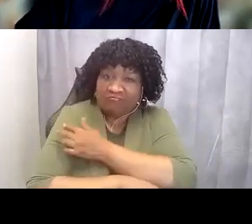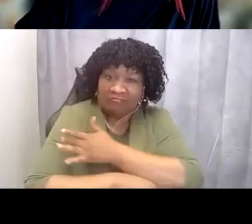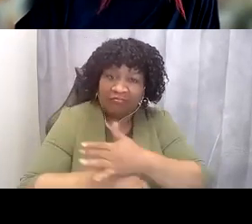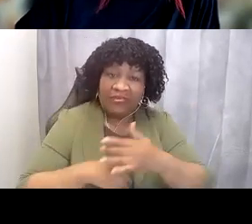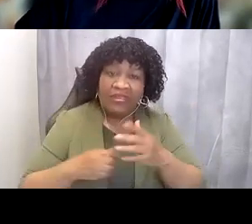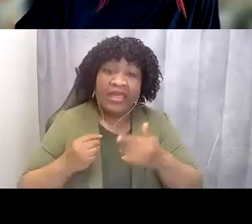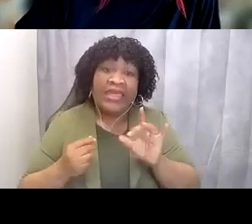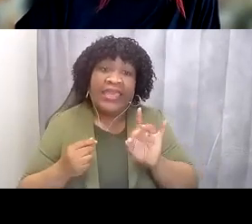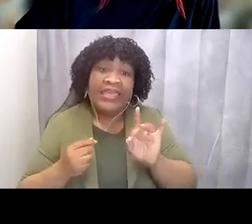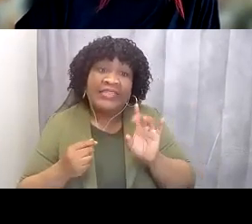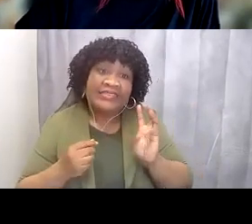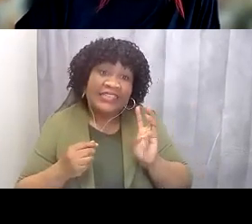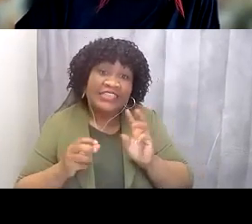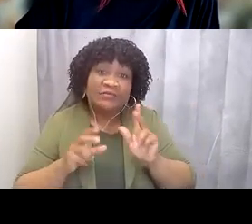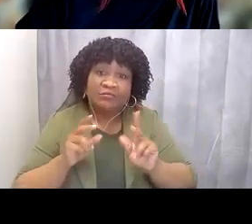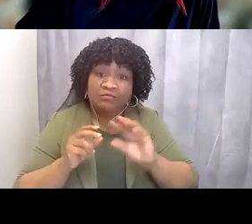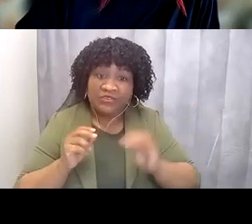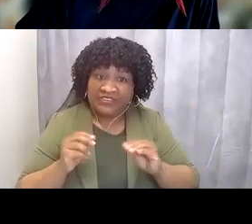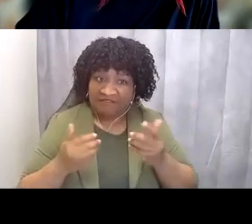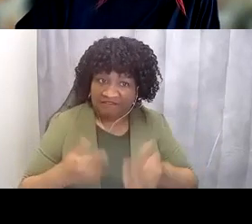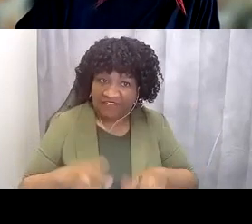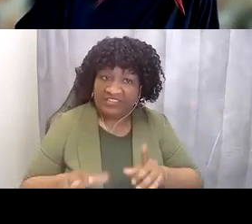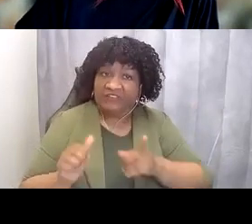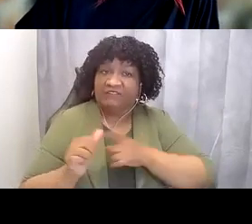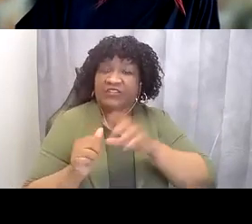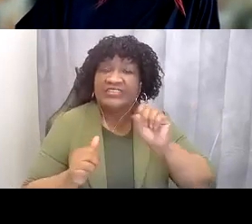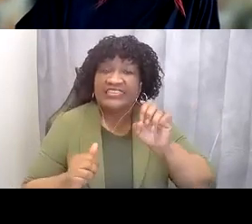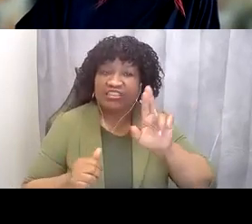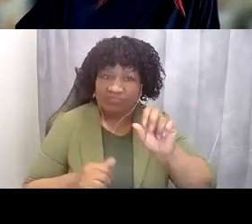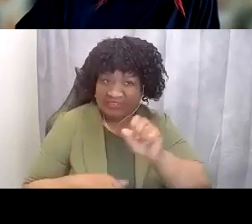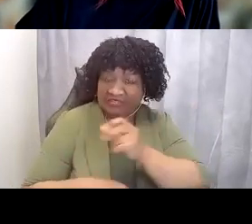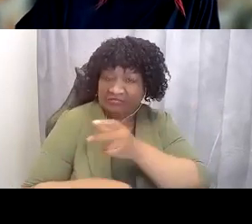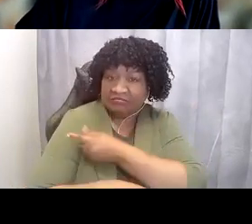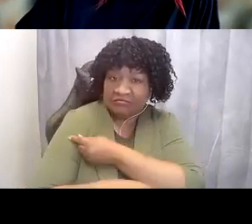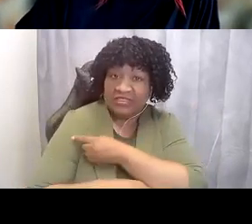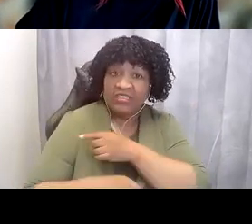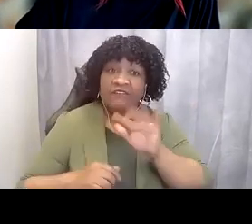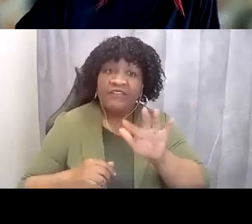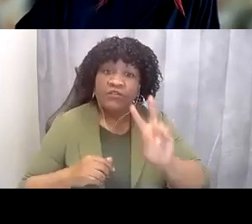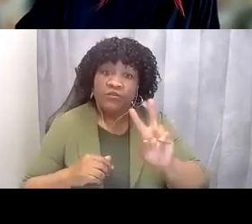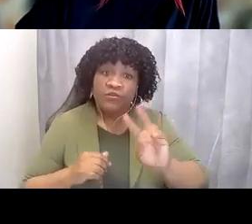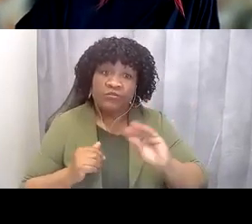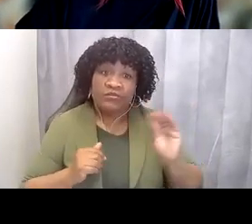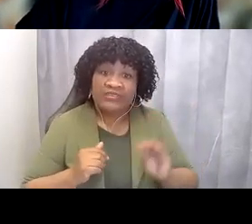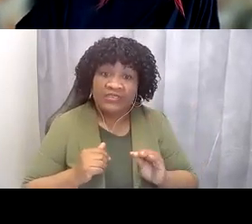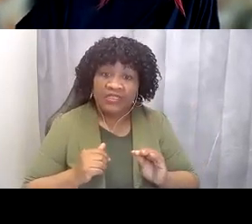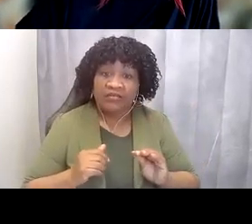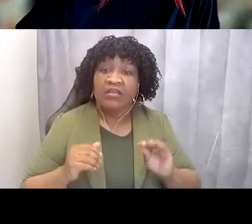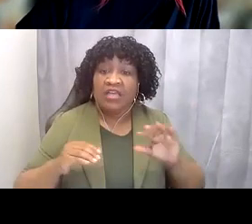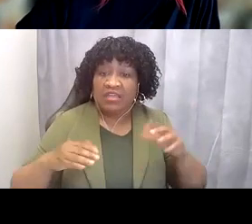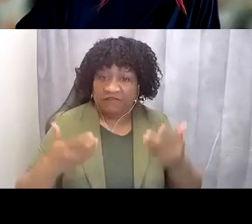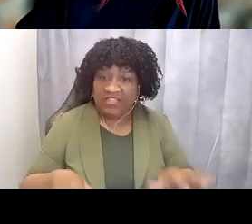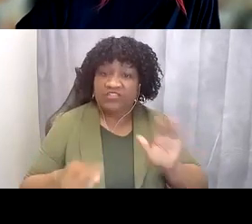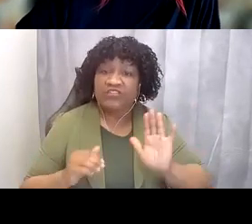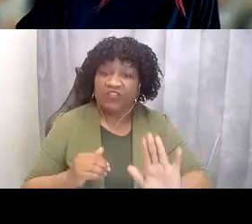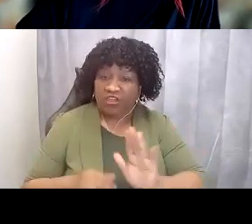about 86% have completed their first series, and then 52% have done their series